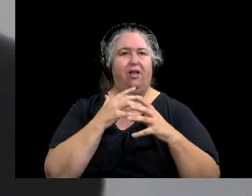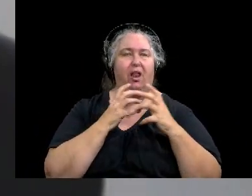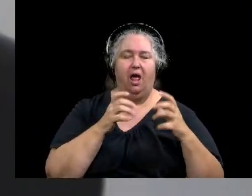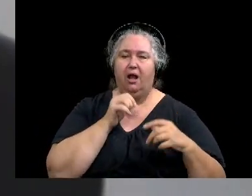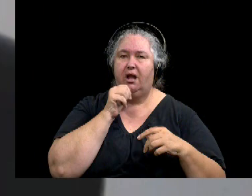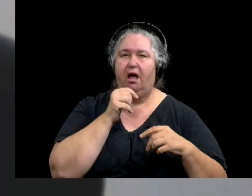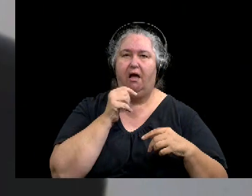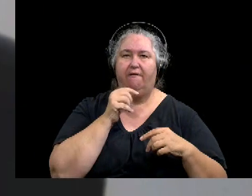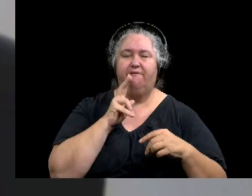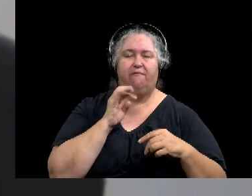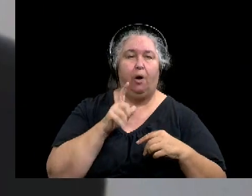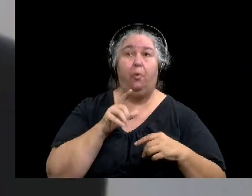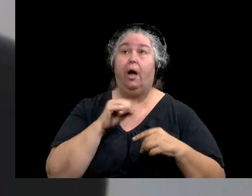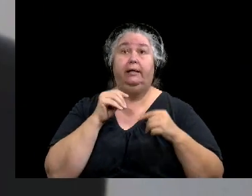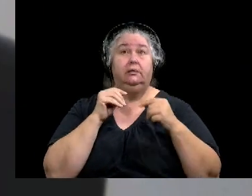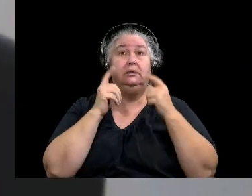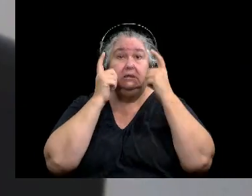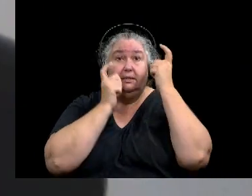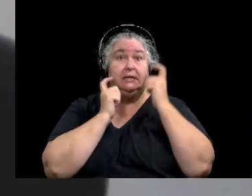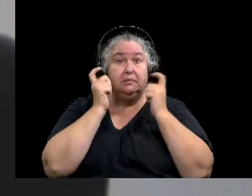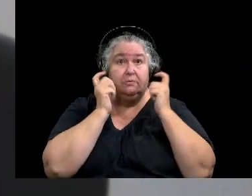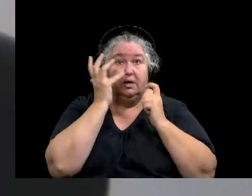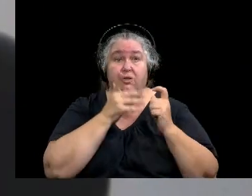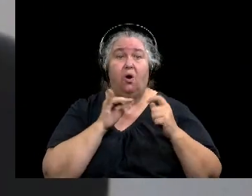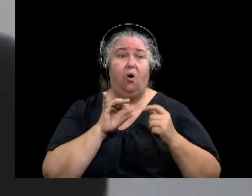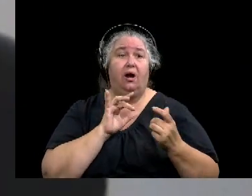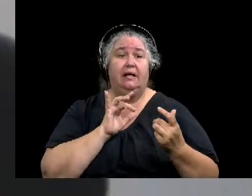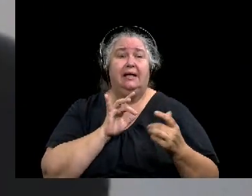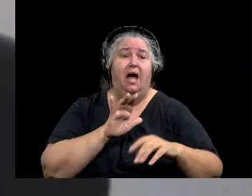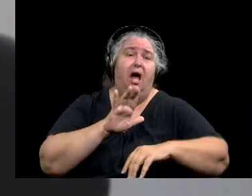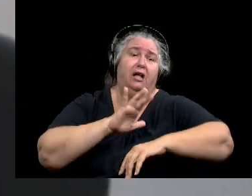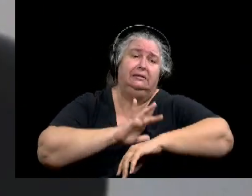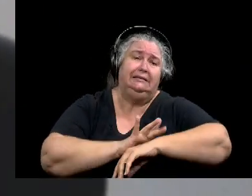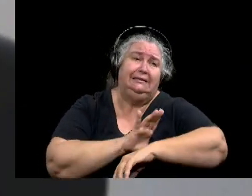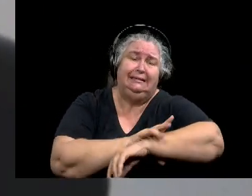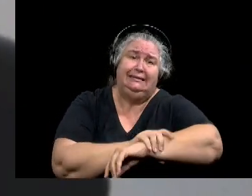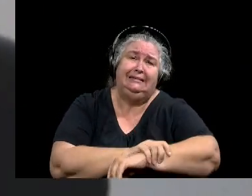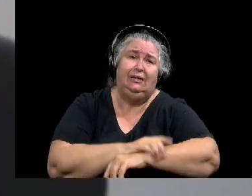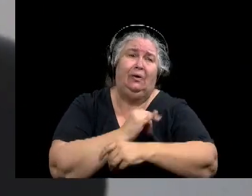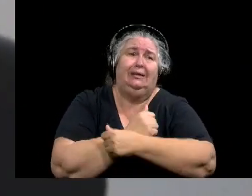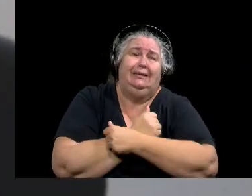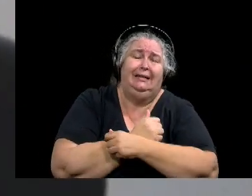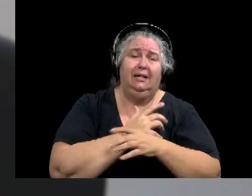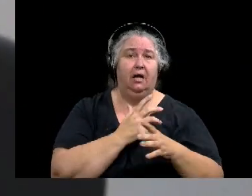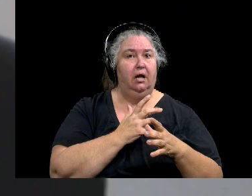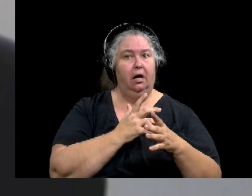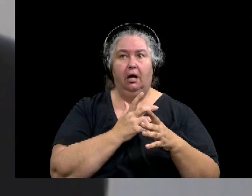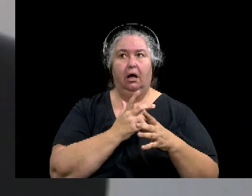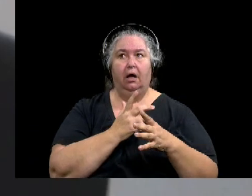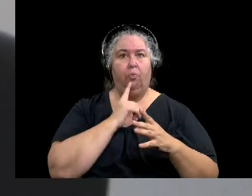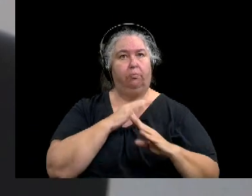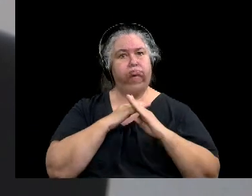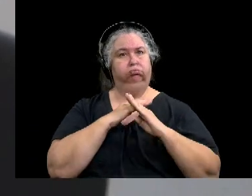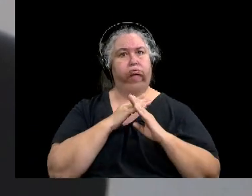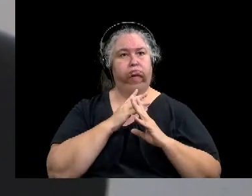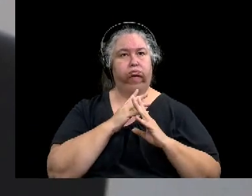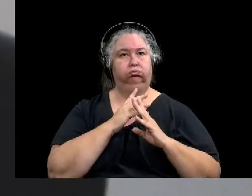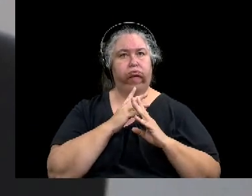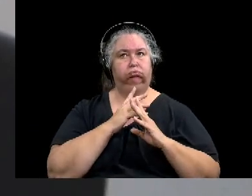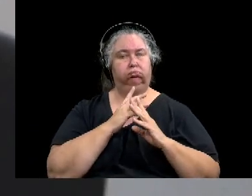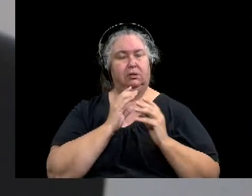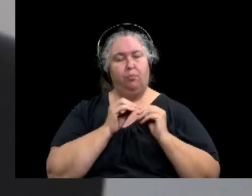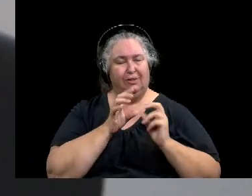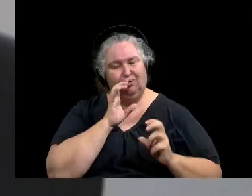expressions, intimate contact like a hug or and those kinds of things. And